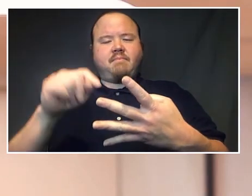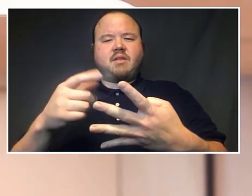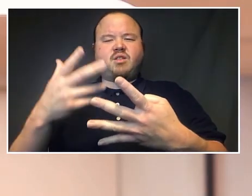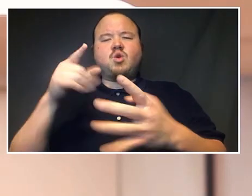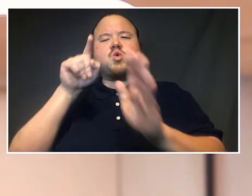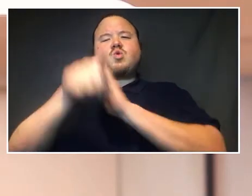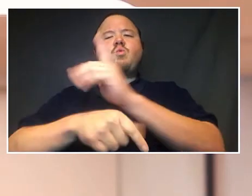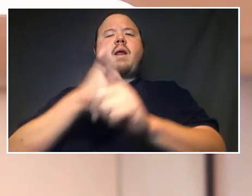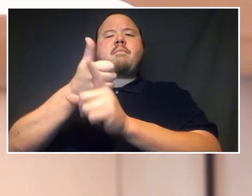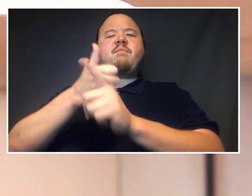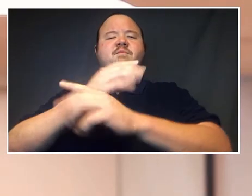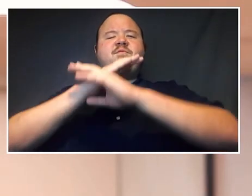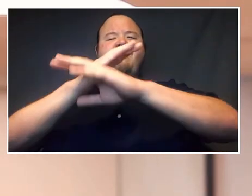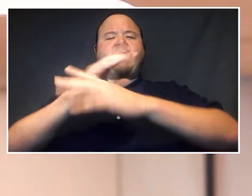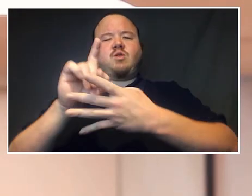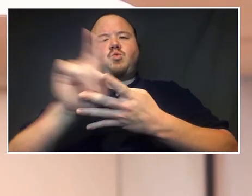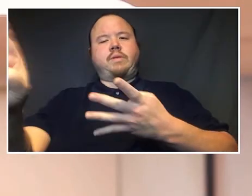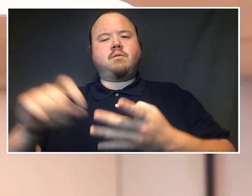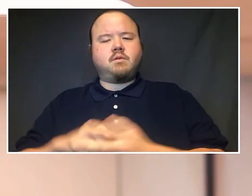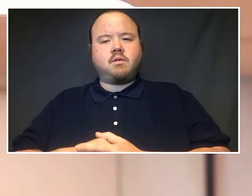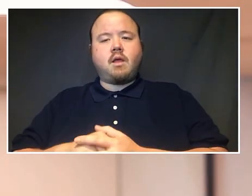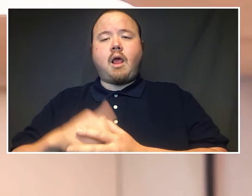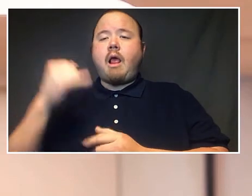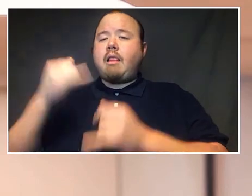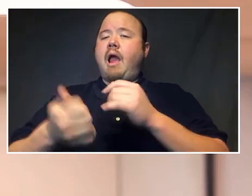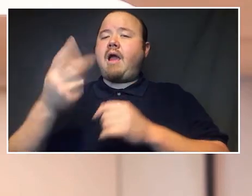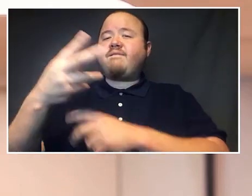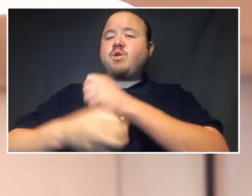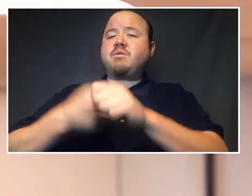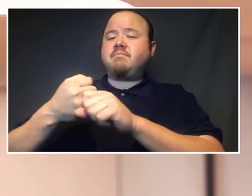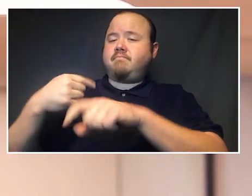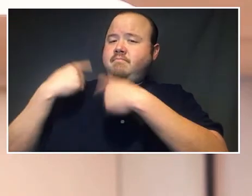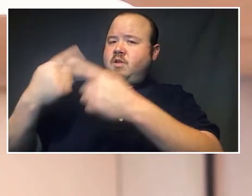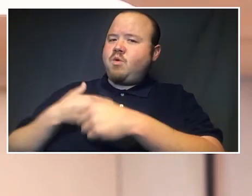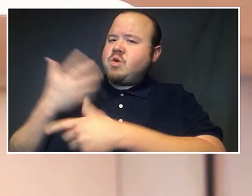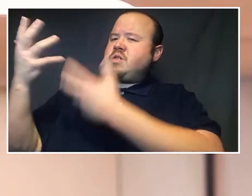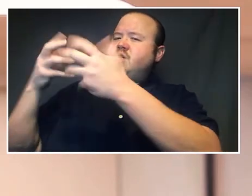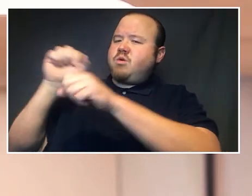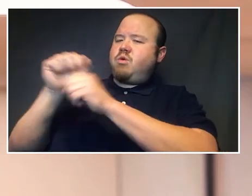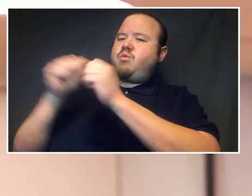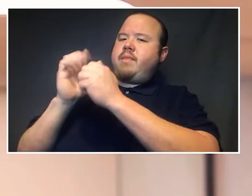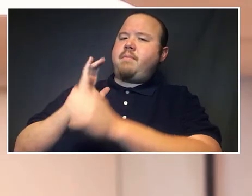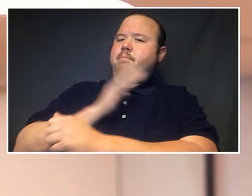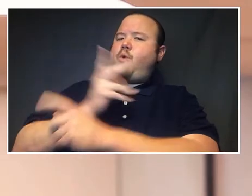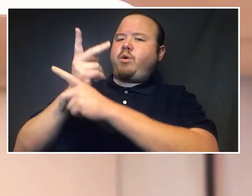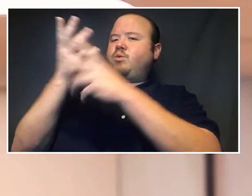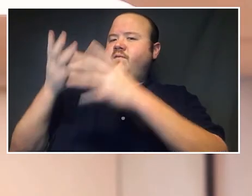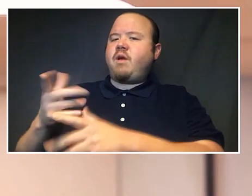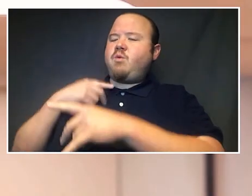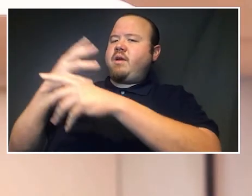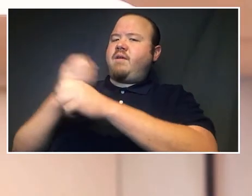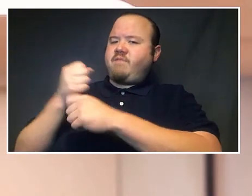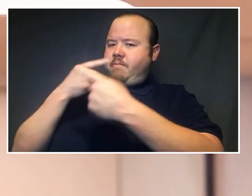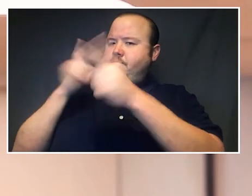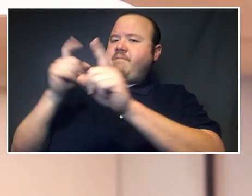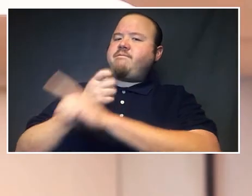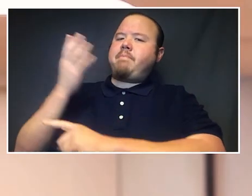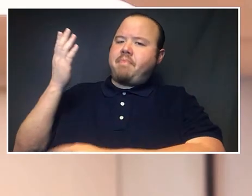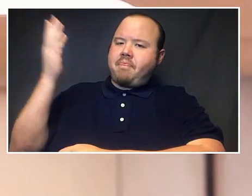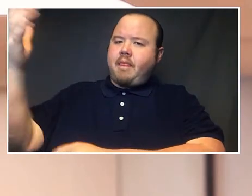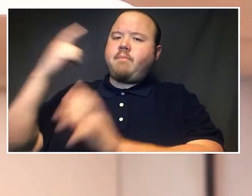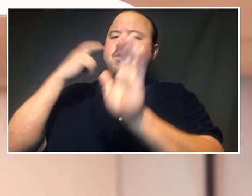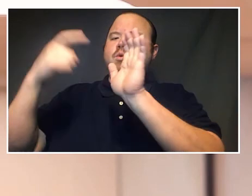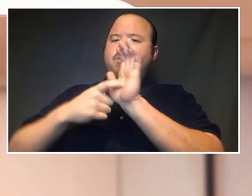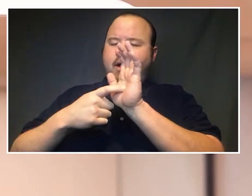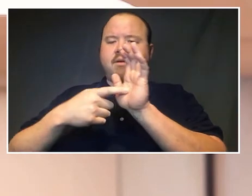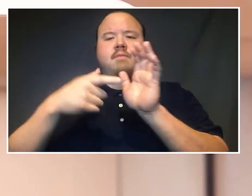Week. In the last couple of years, we've worked closely with the Board of Supervisors and received a proclamation recognizing